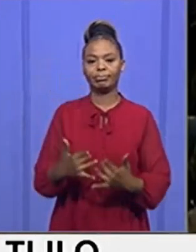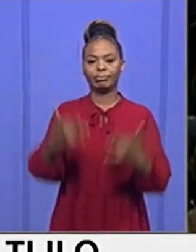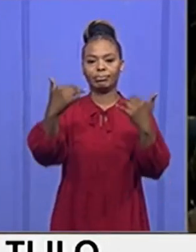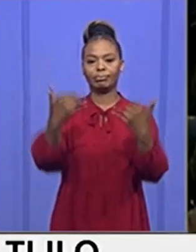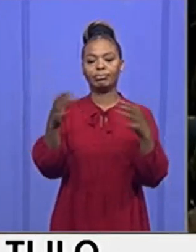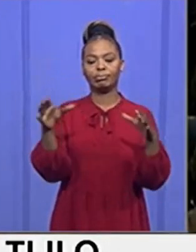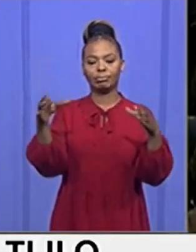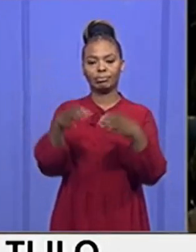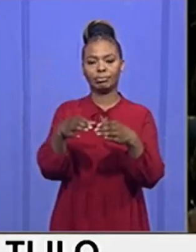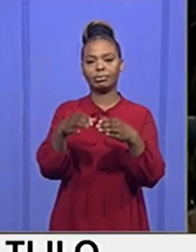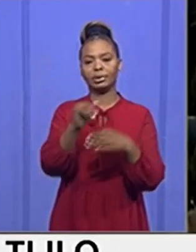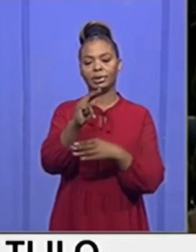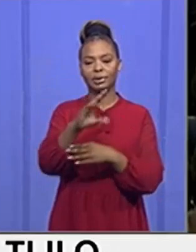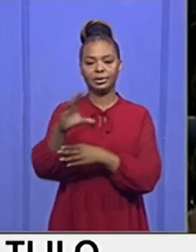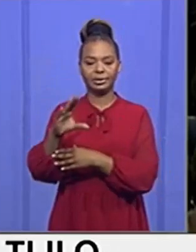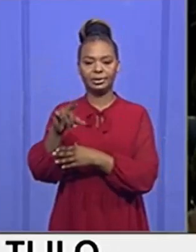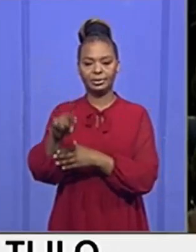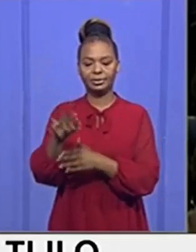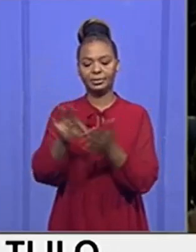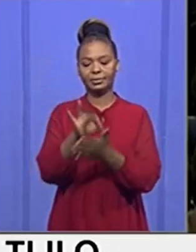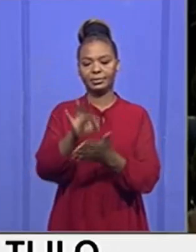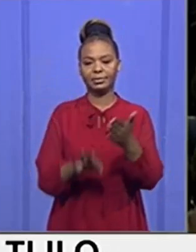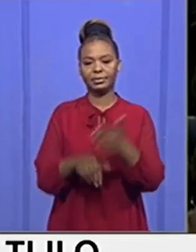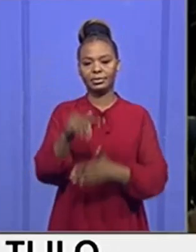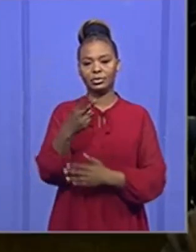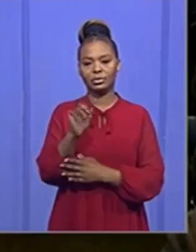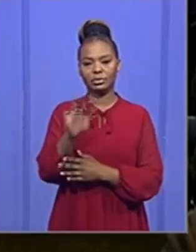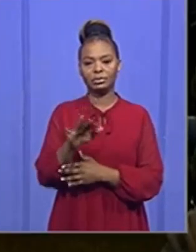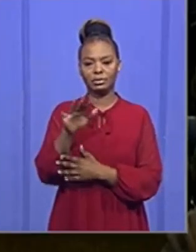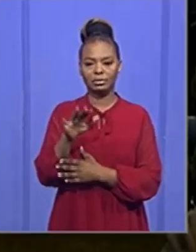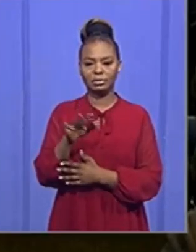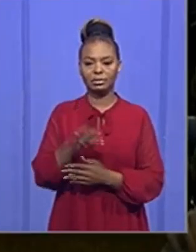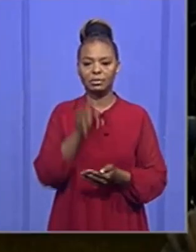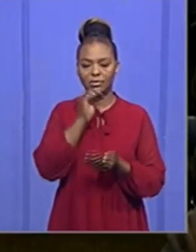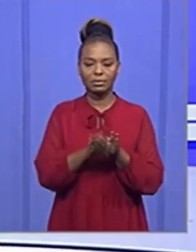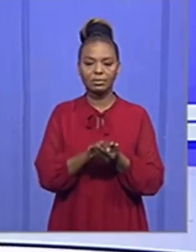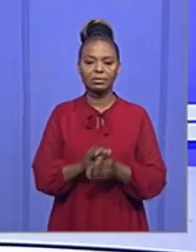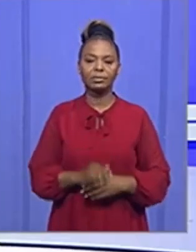botjha ya lengolo la boiketelo ba dikgetho la 2019.